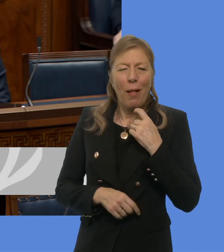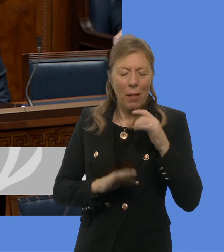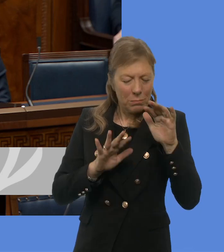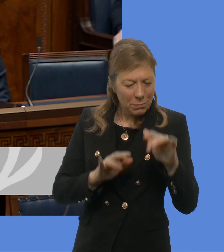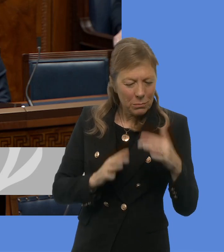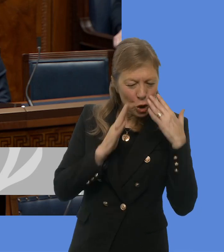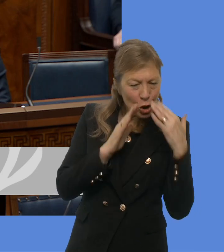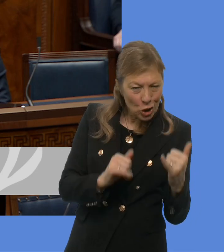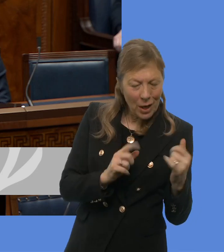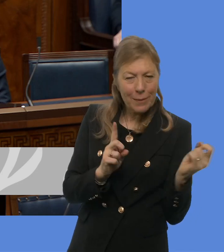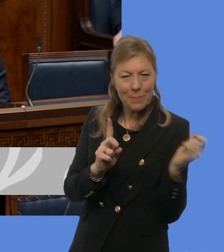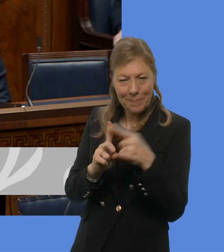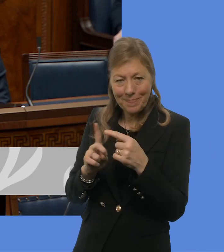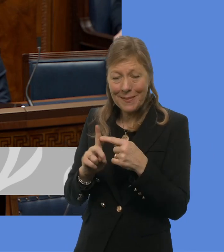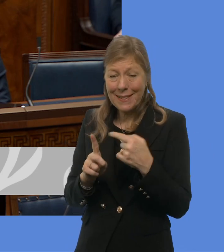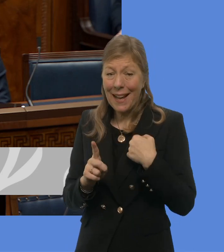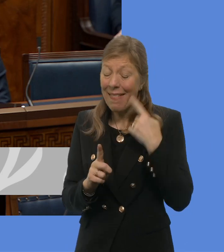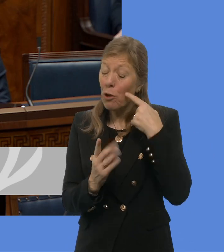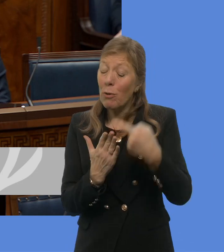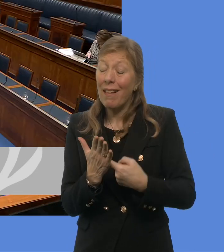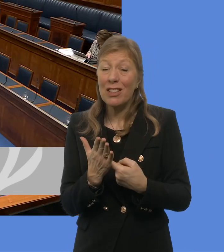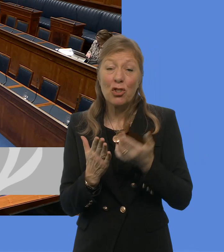of the UK government and are UK-wide. Thank